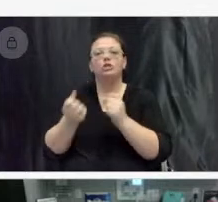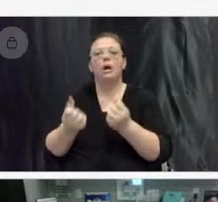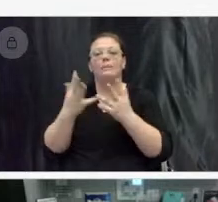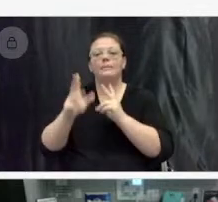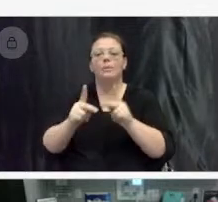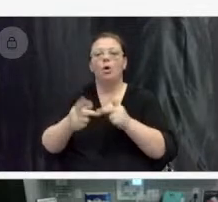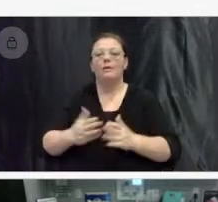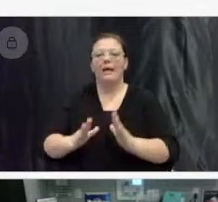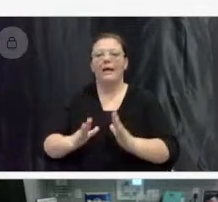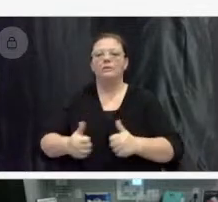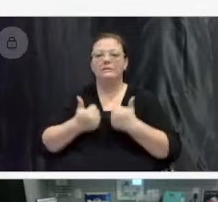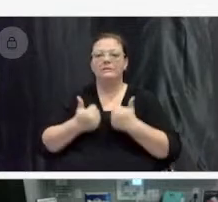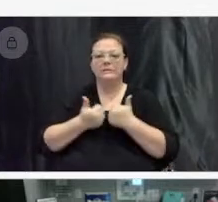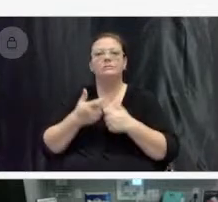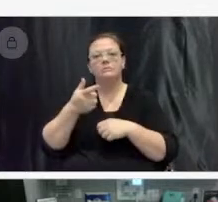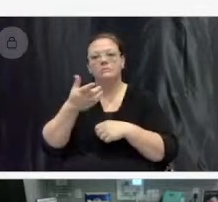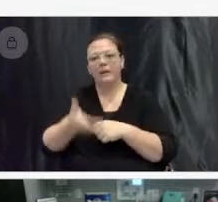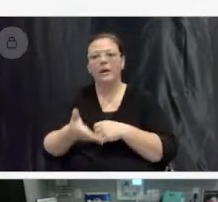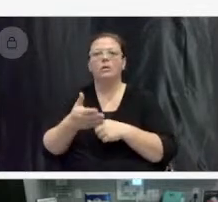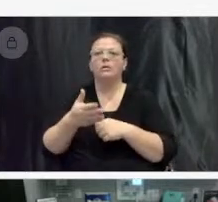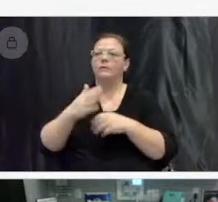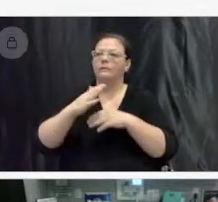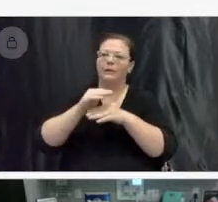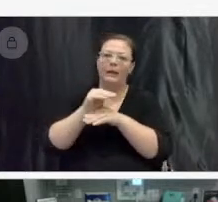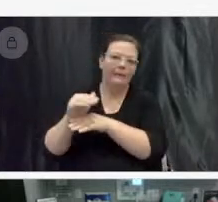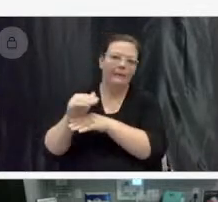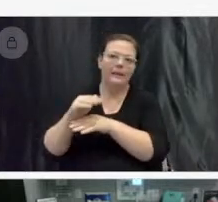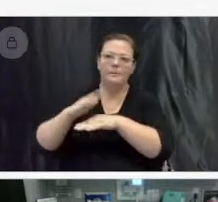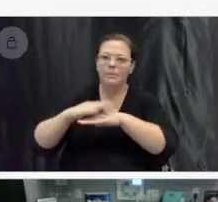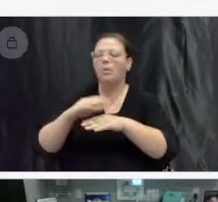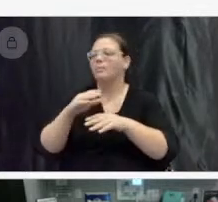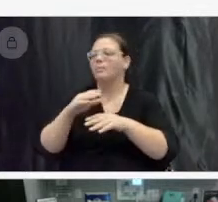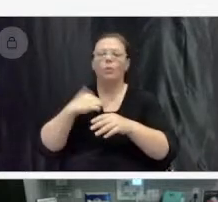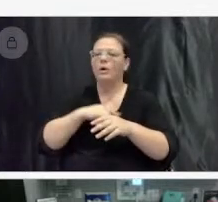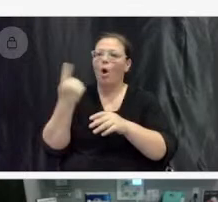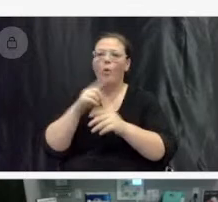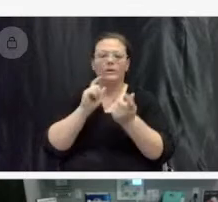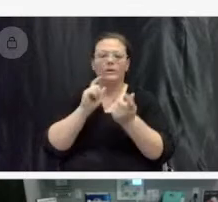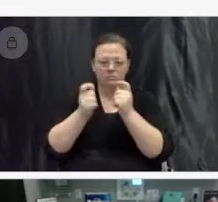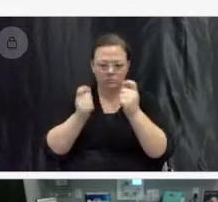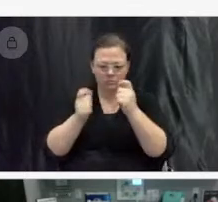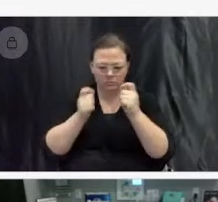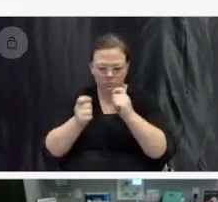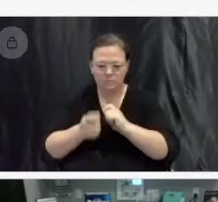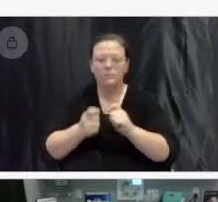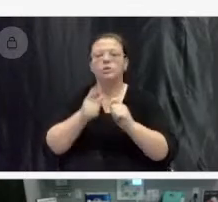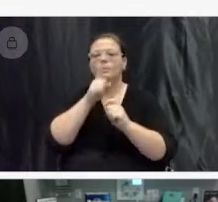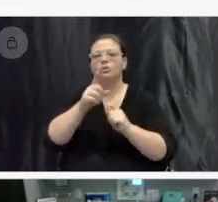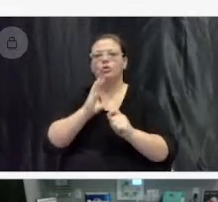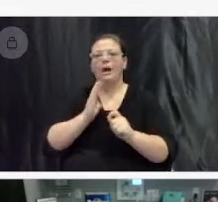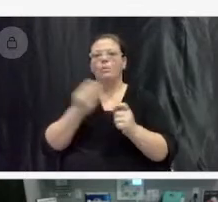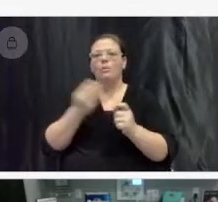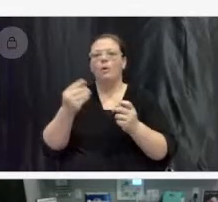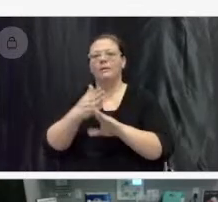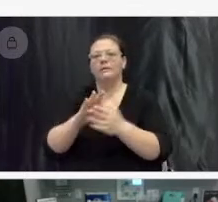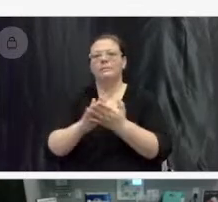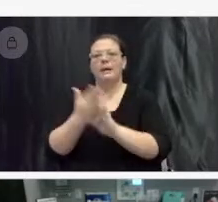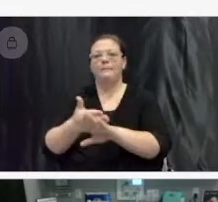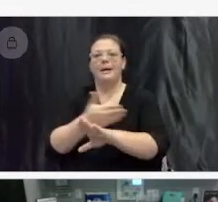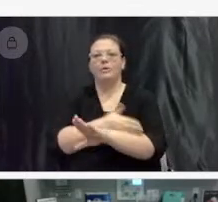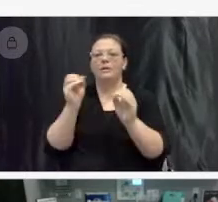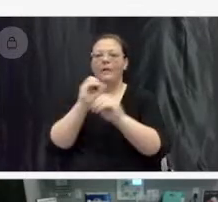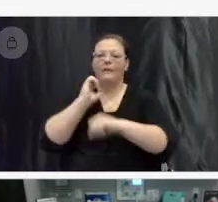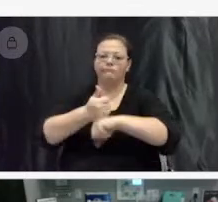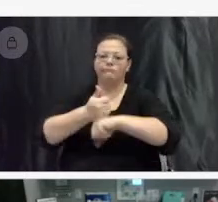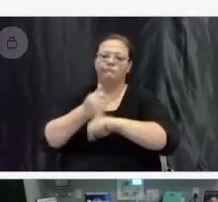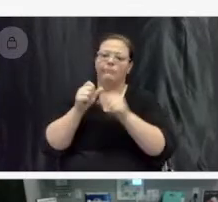We can change the nightly minimum. Again, we are constantly refining and working to make our property better. Nothing is set in stone and